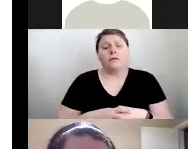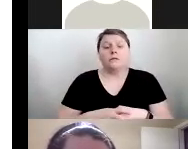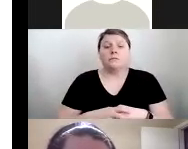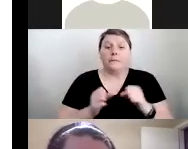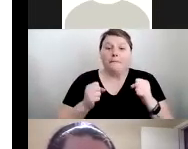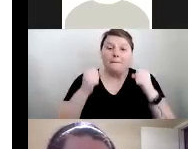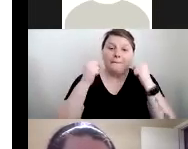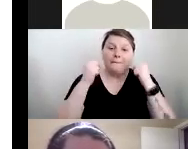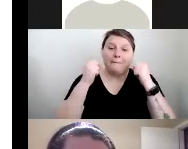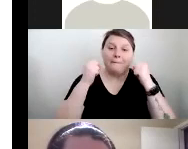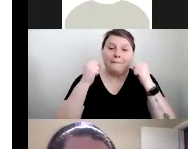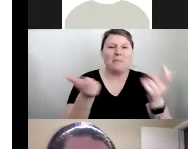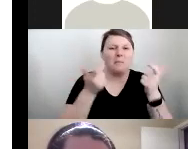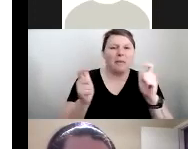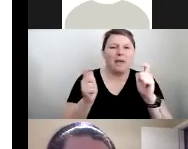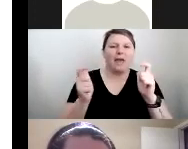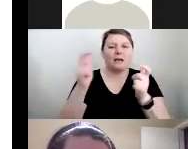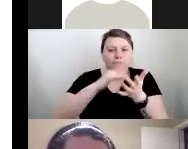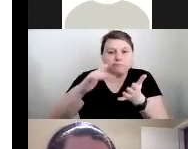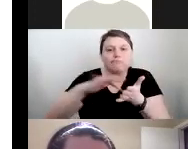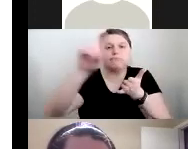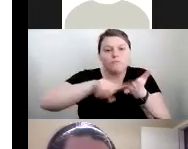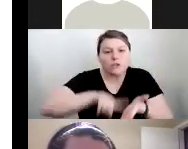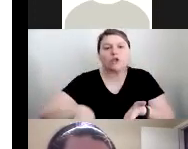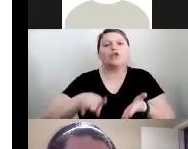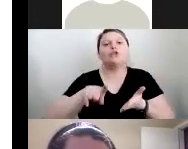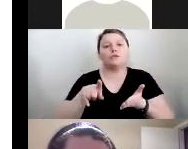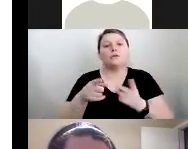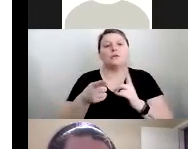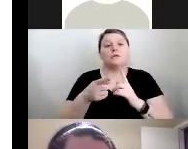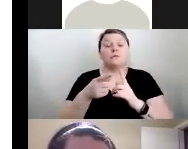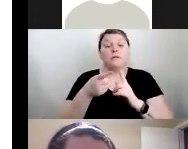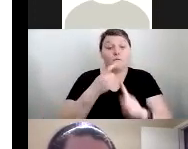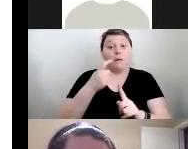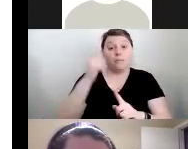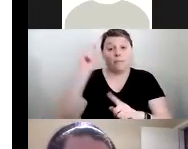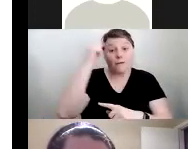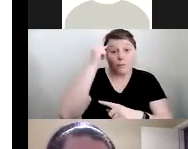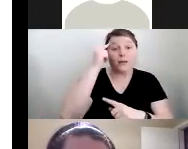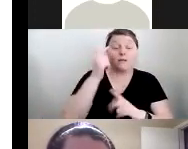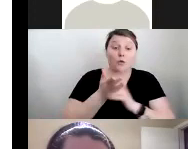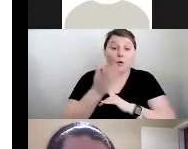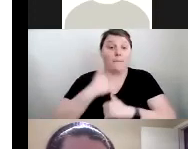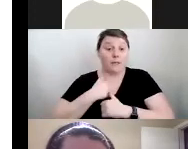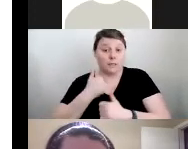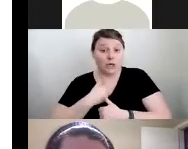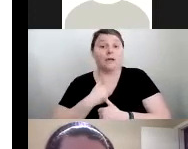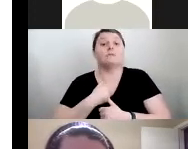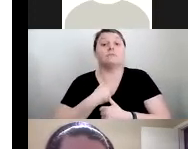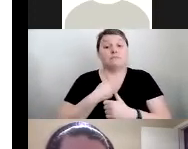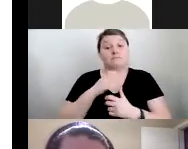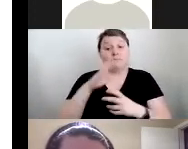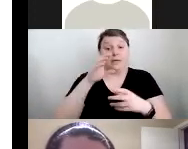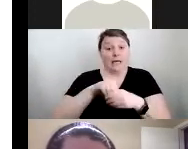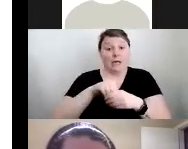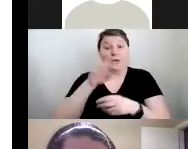landmark studies, the landmark developments have come out of the US government, the US military, including those in malaria, which is where